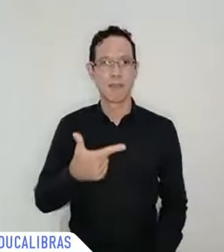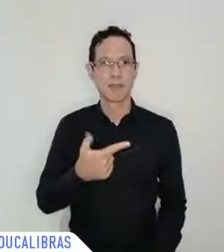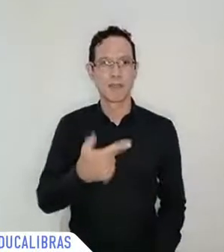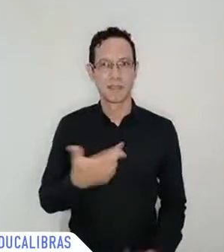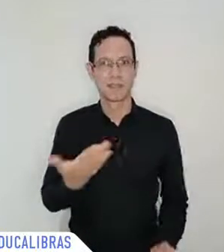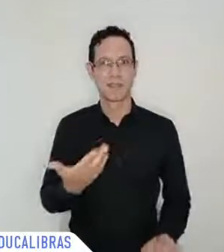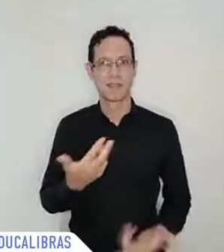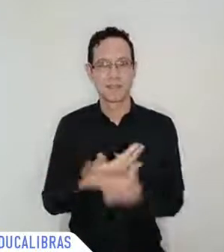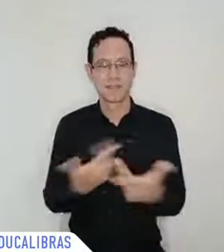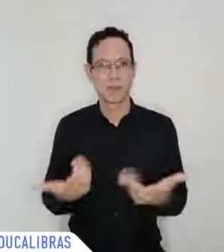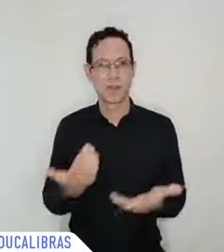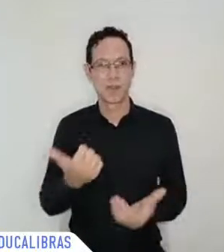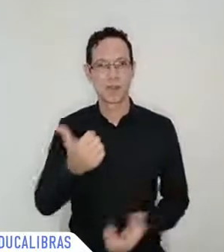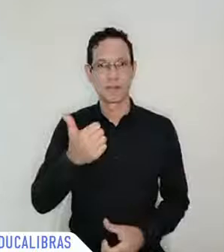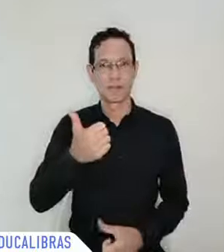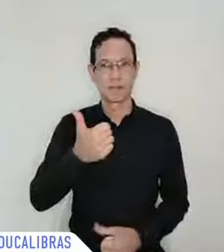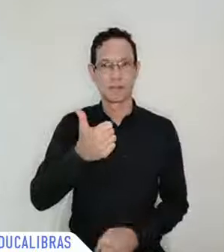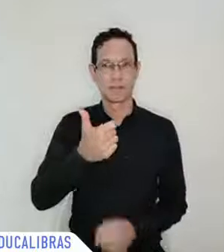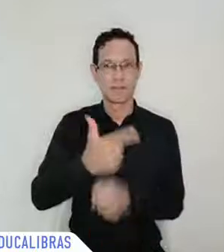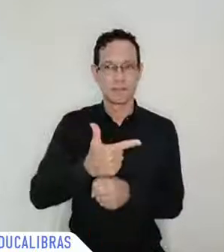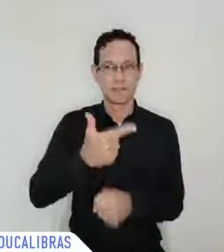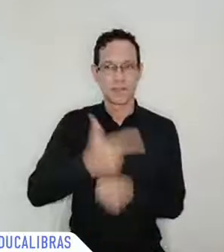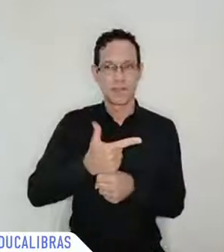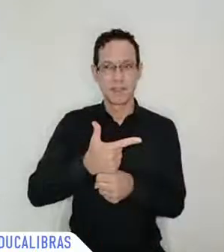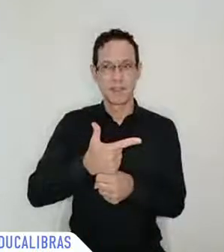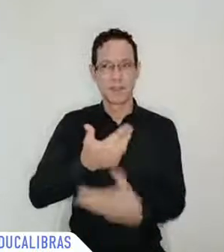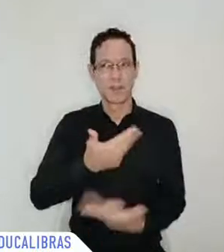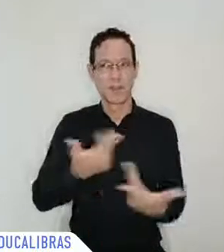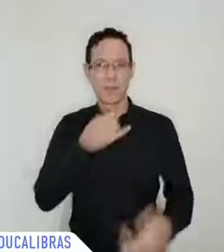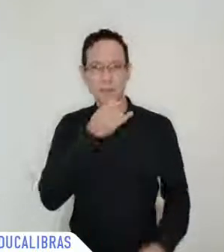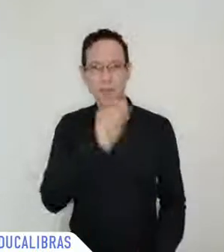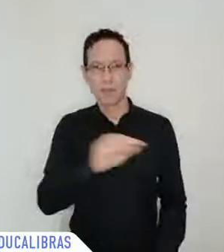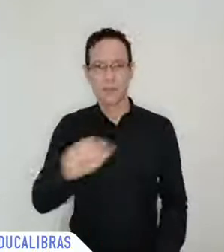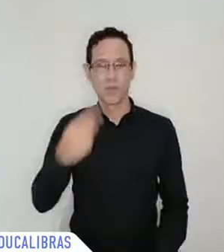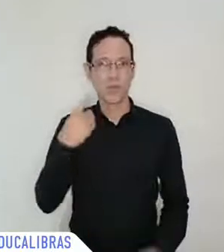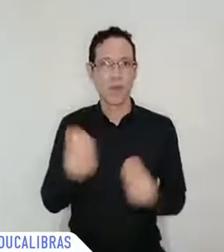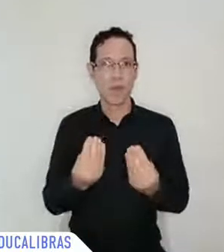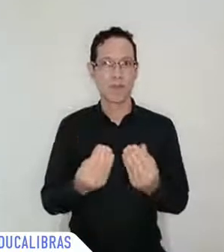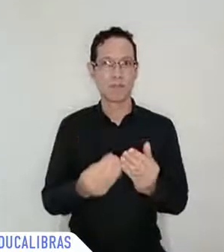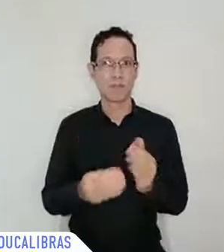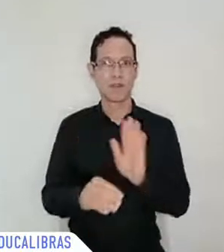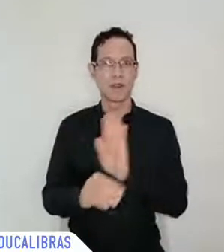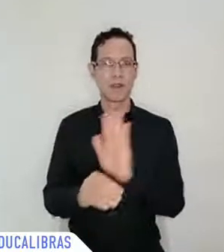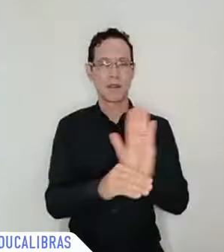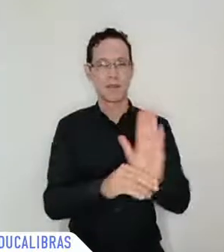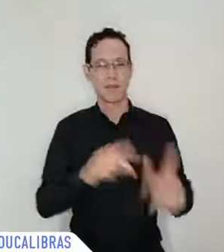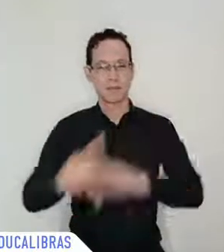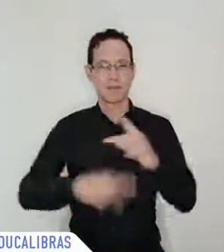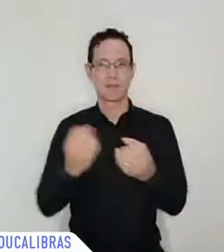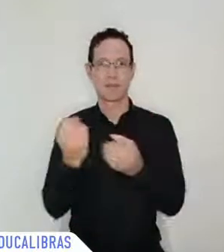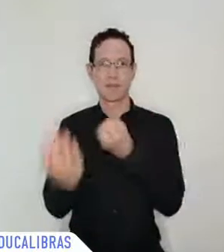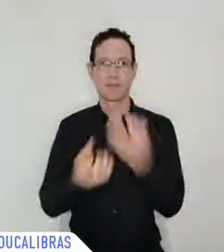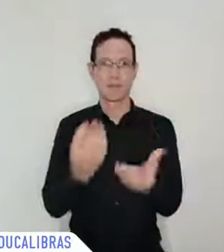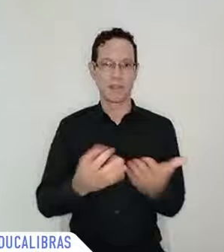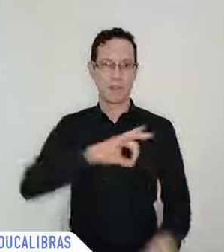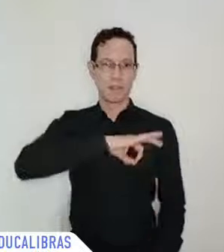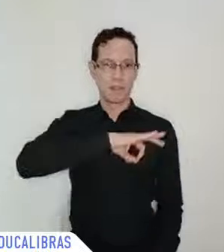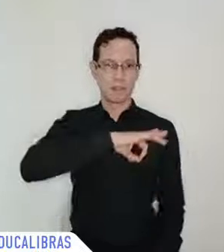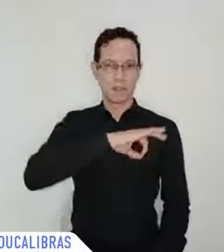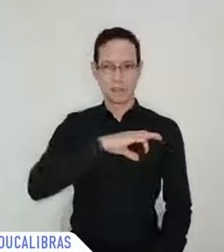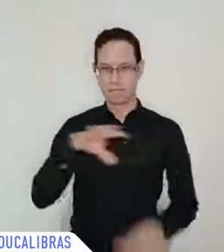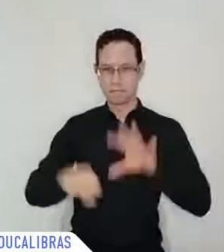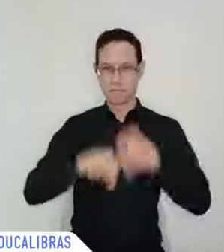bringing a lot of danger to the world, not only in terms of health, but with this flexibilization of